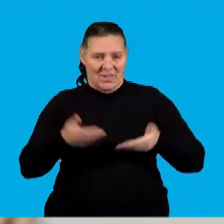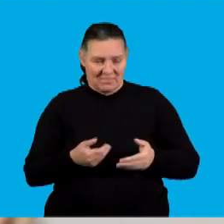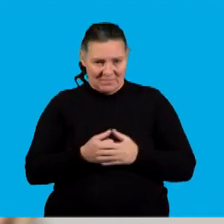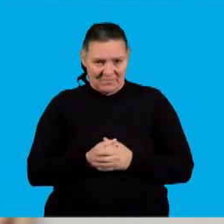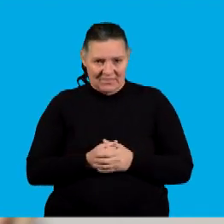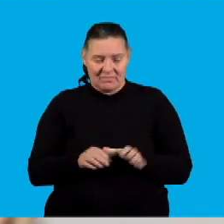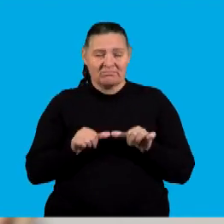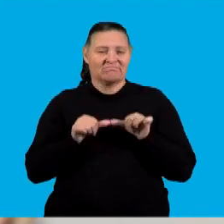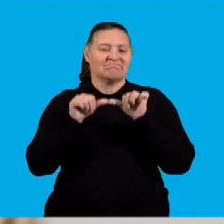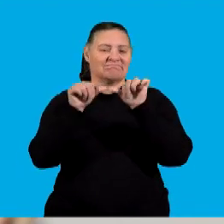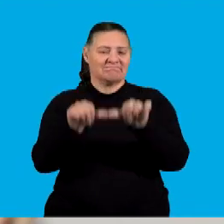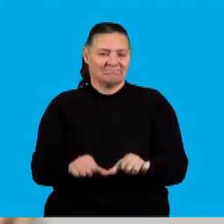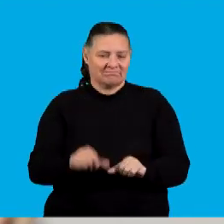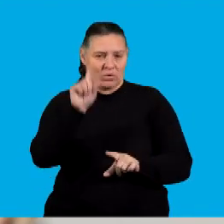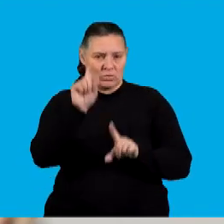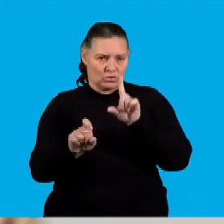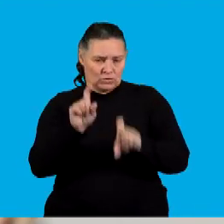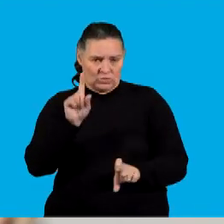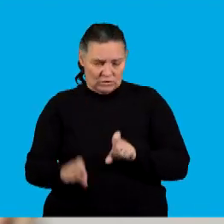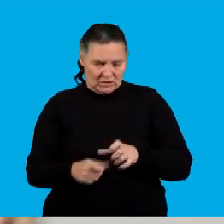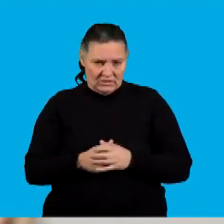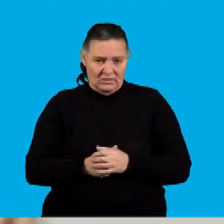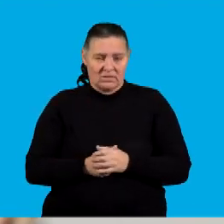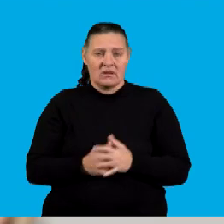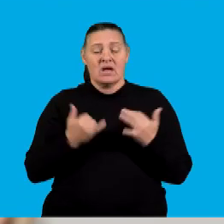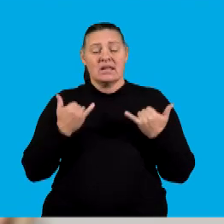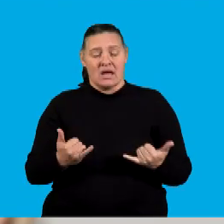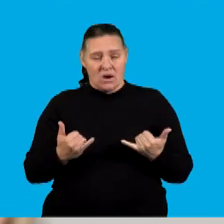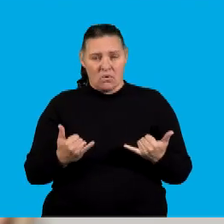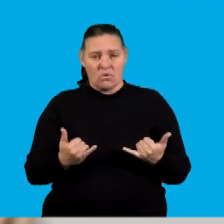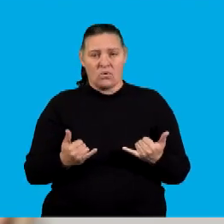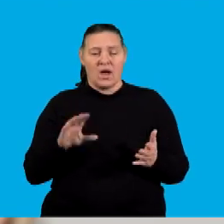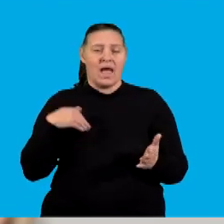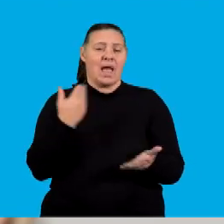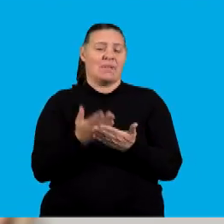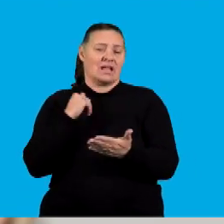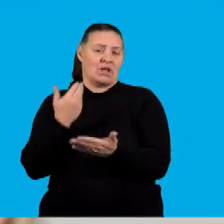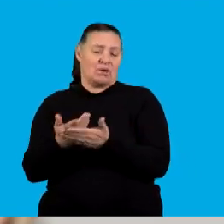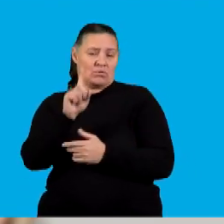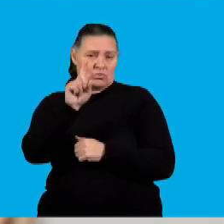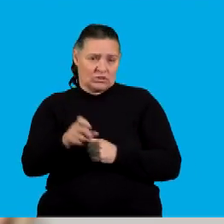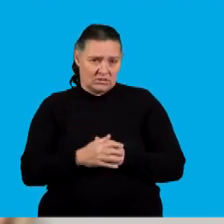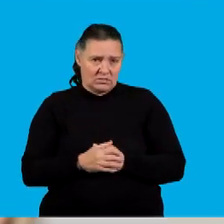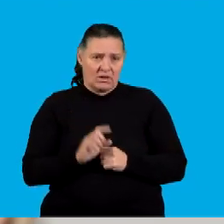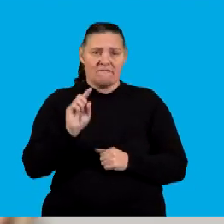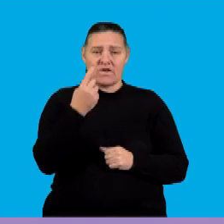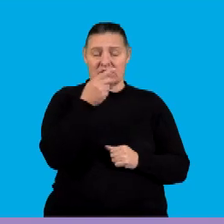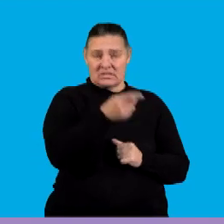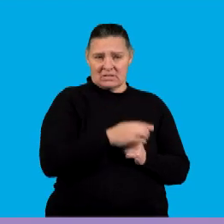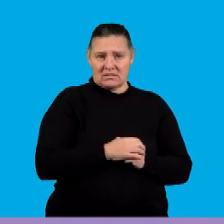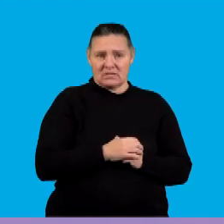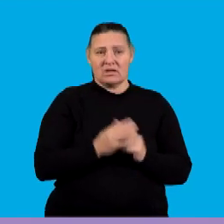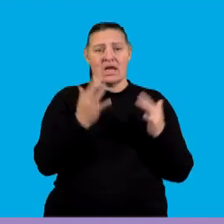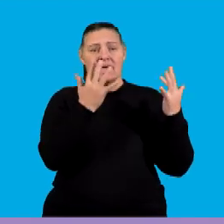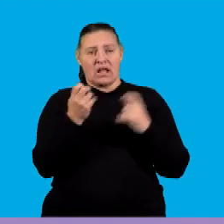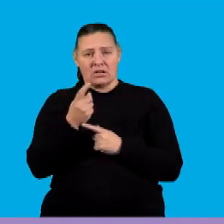Welcome back from the ad break, and let's continue with more questions. So now we are going to be doing those application questions, and here's the first